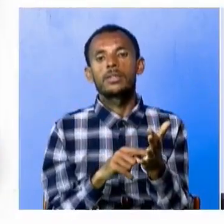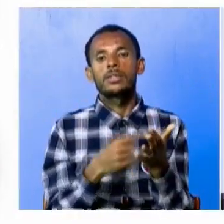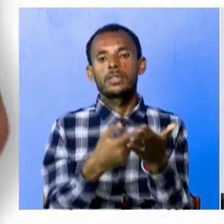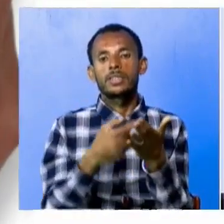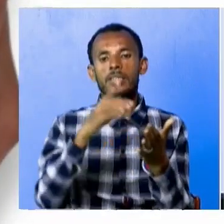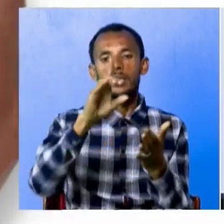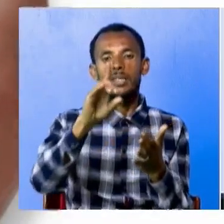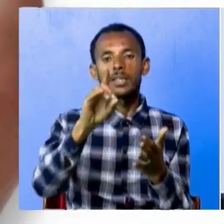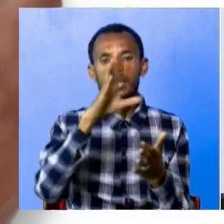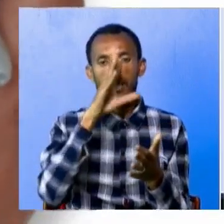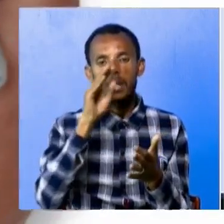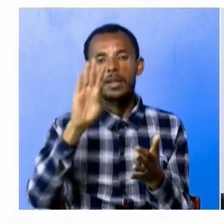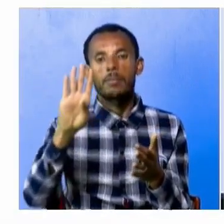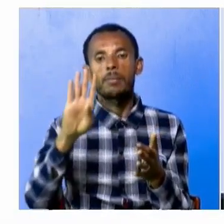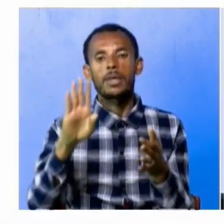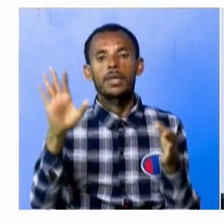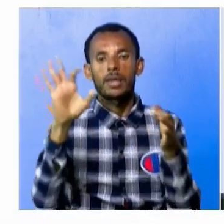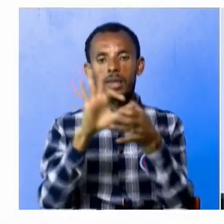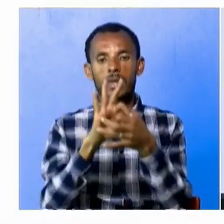D and